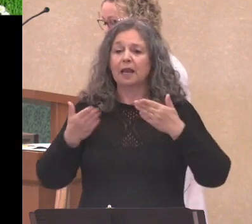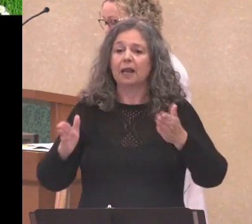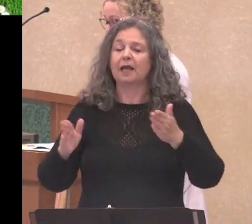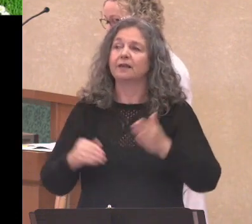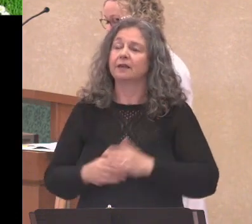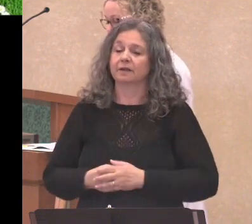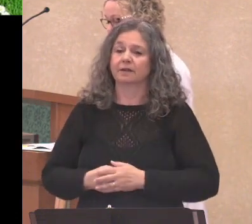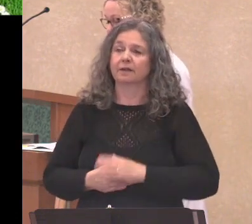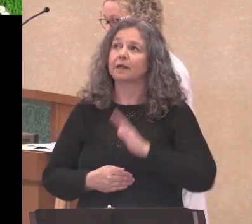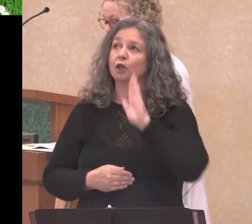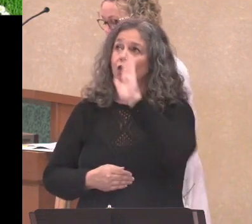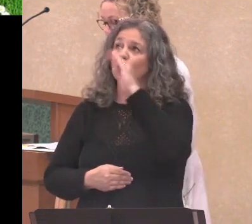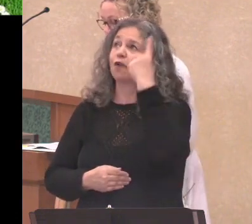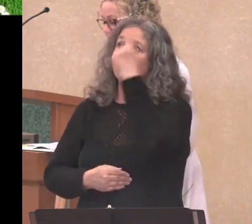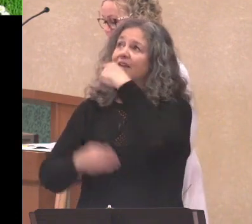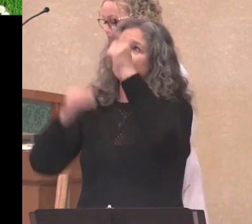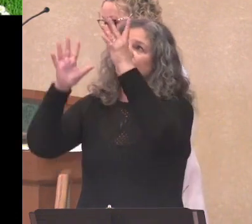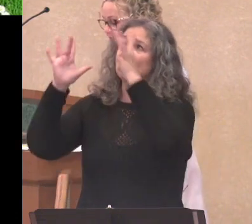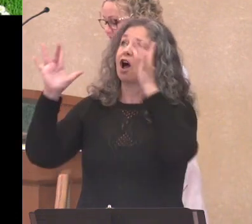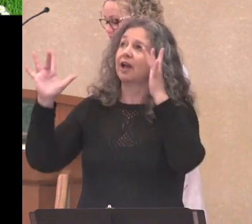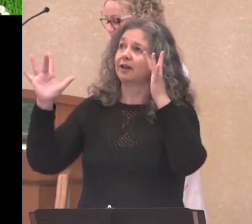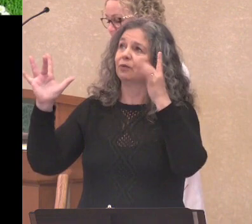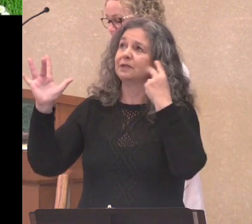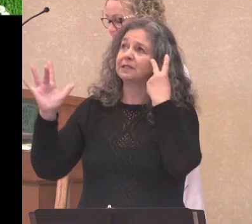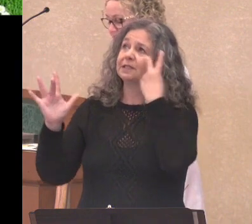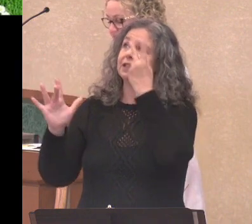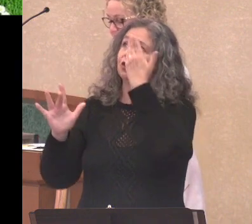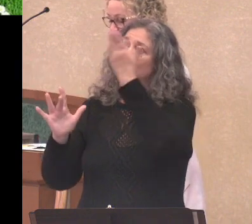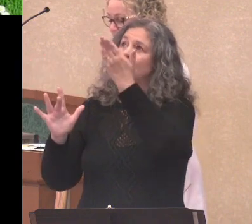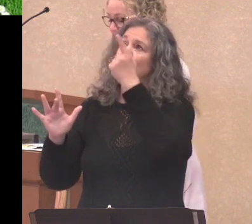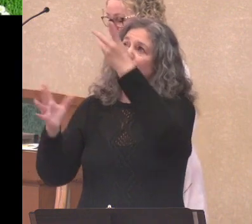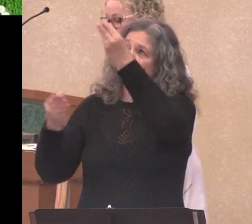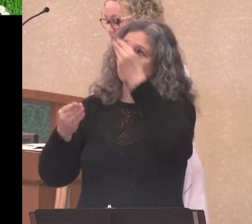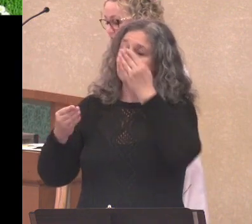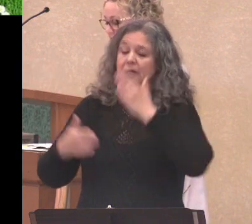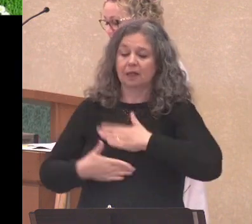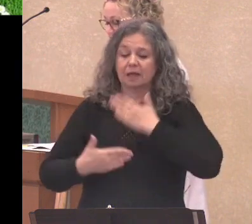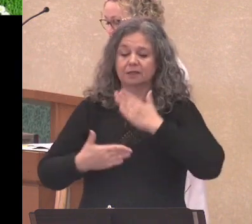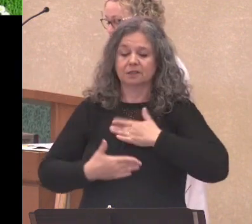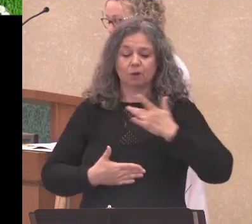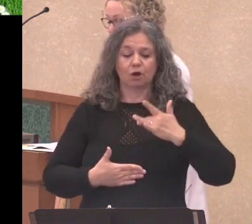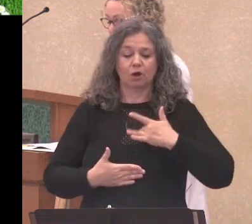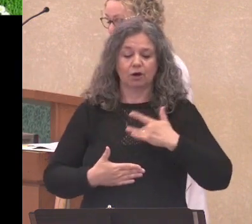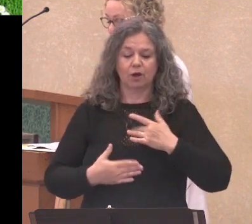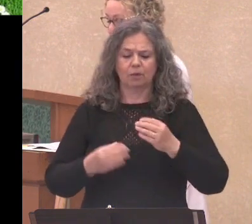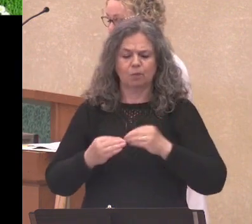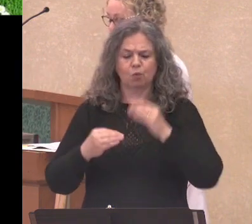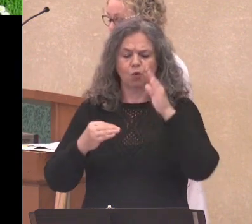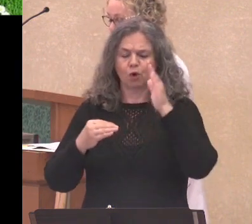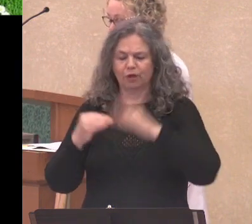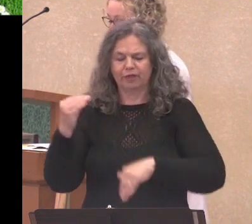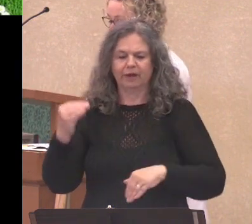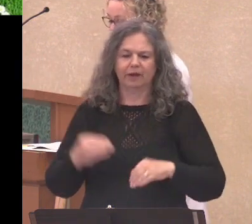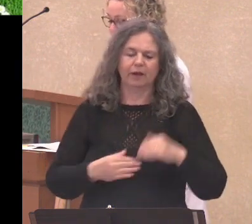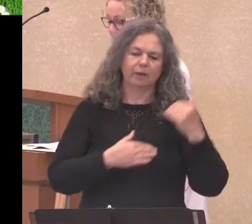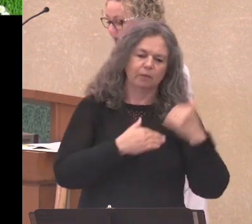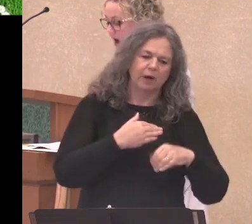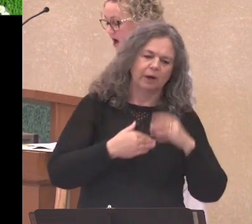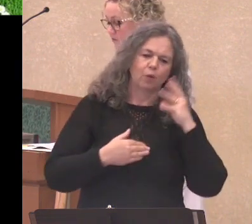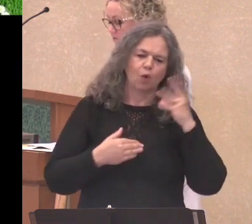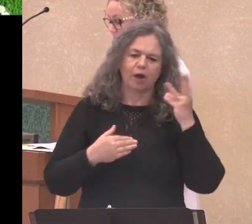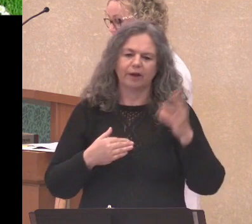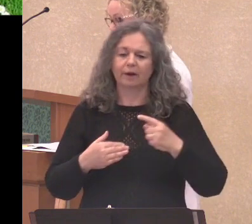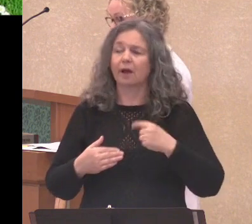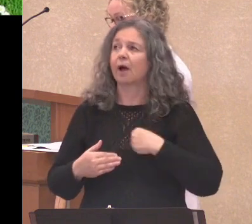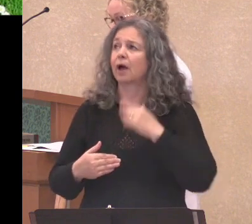of your face shine on us, O Lord. You have put gladness in my heart, more than when their grain and wine abound.